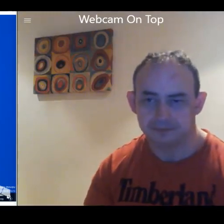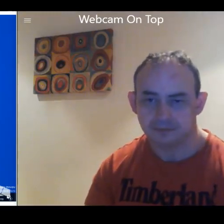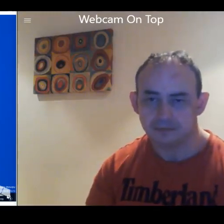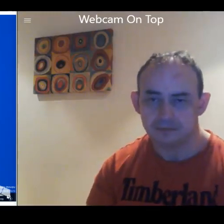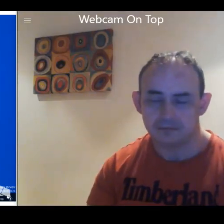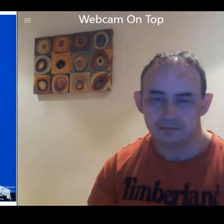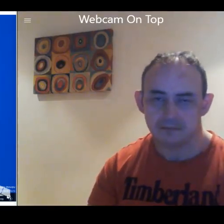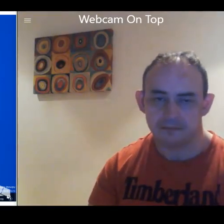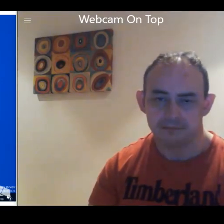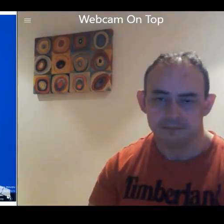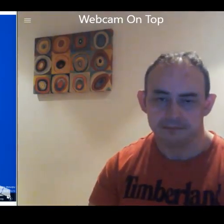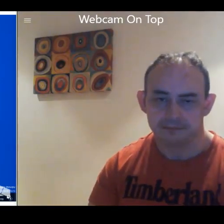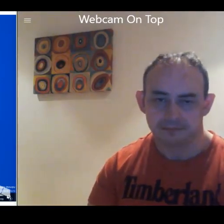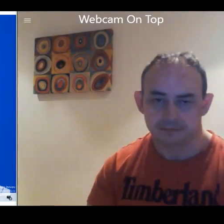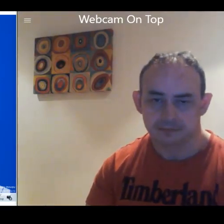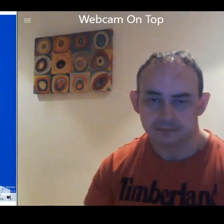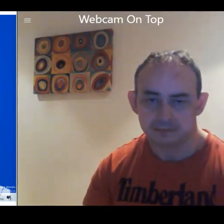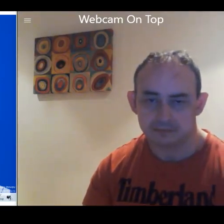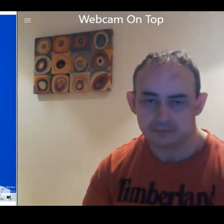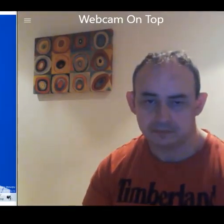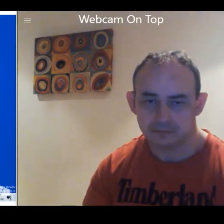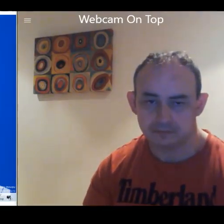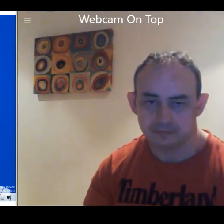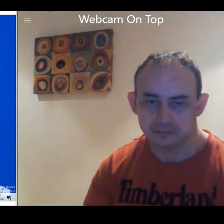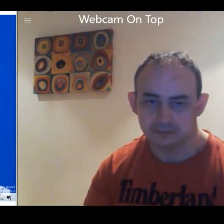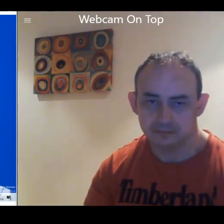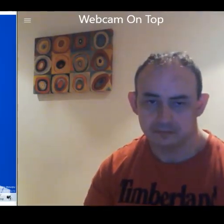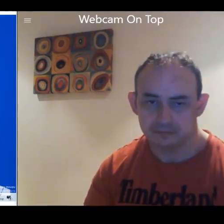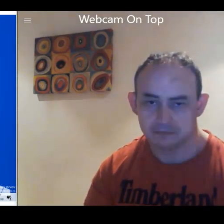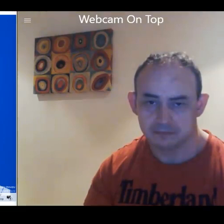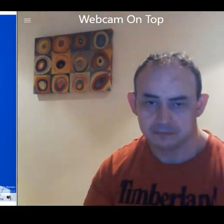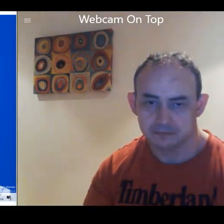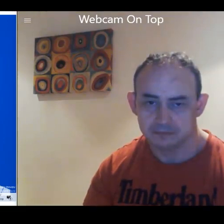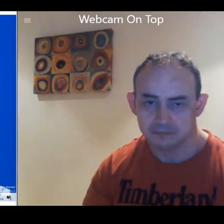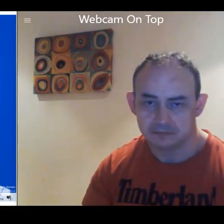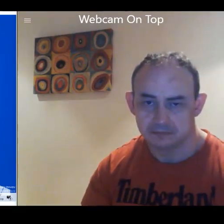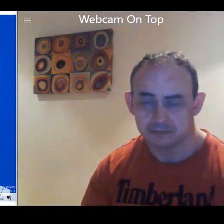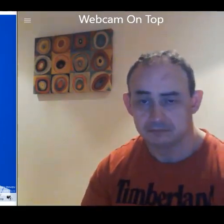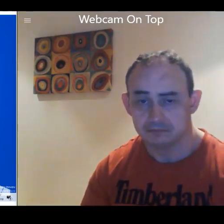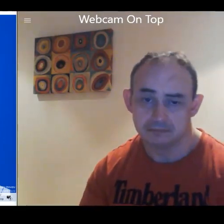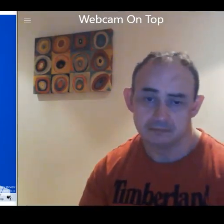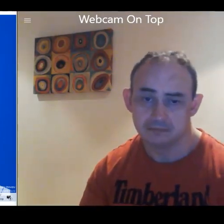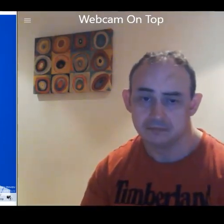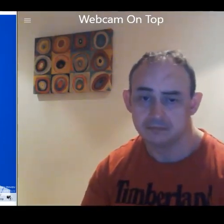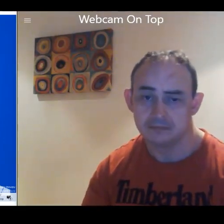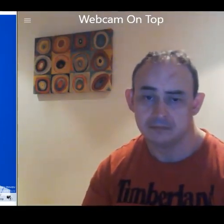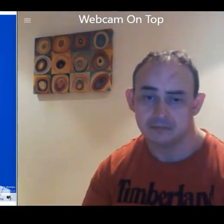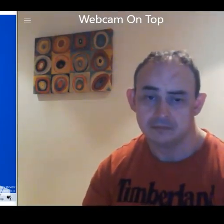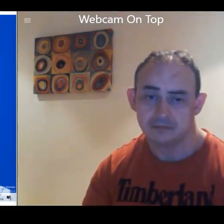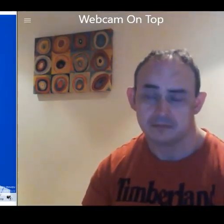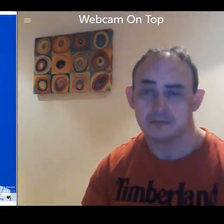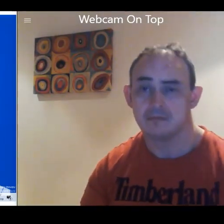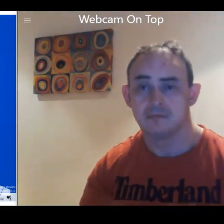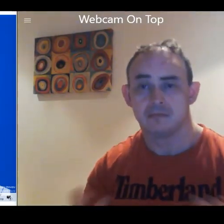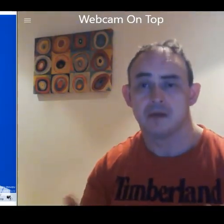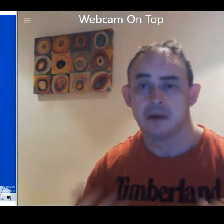nice addition. So for those wondering if light theme will be the default theme in Windows going forward, I don't believe so. I believe that custom will